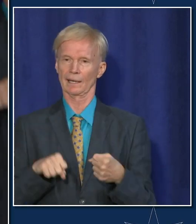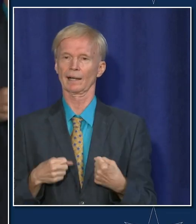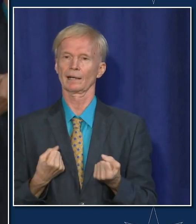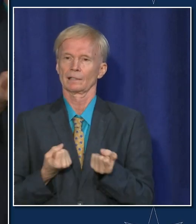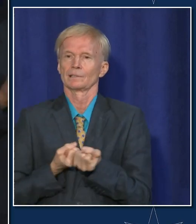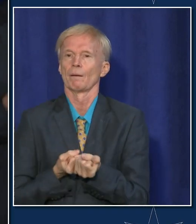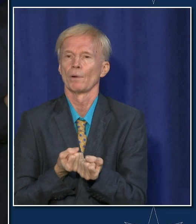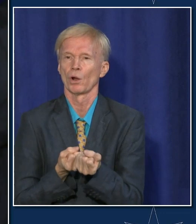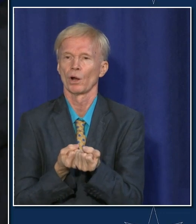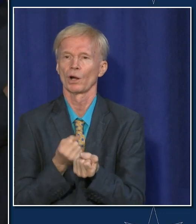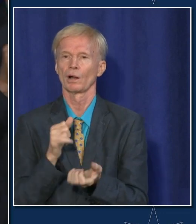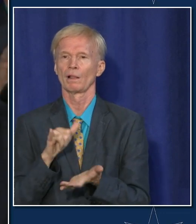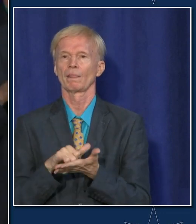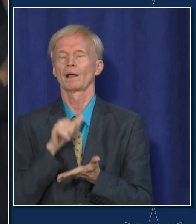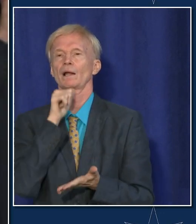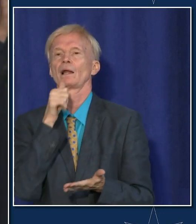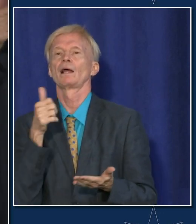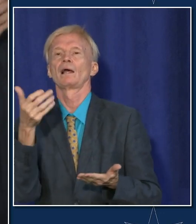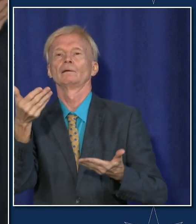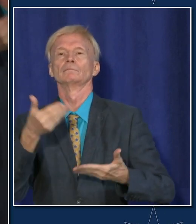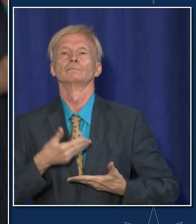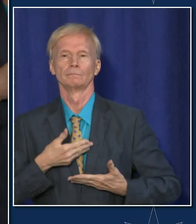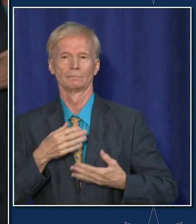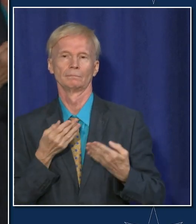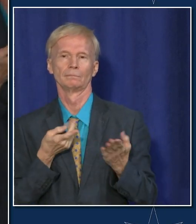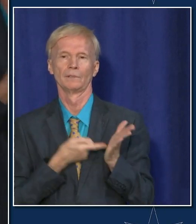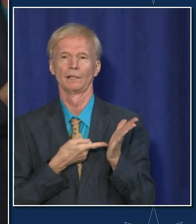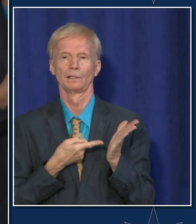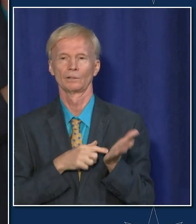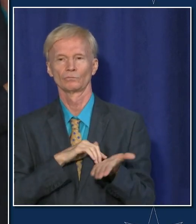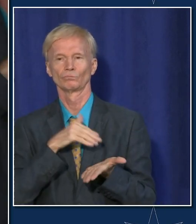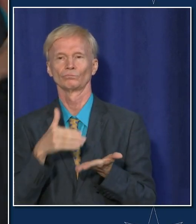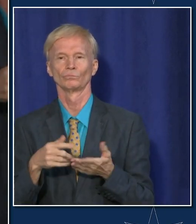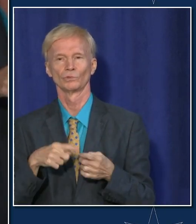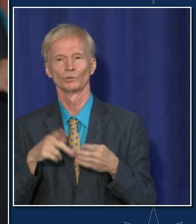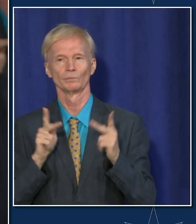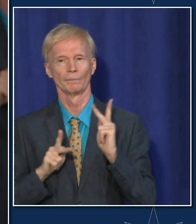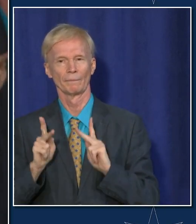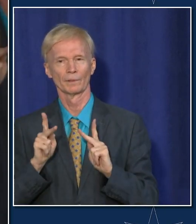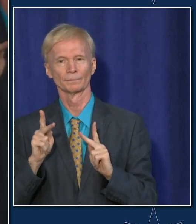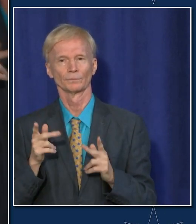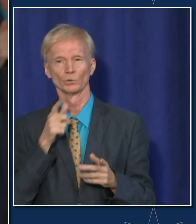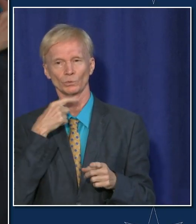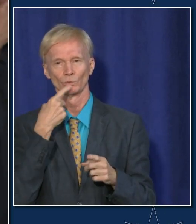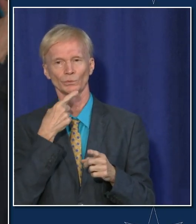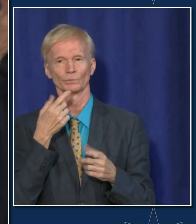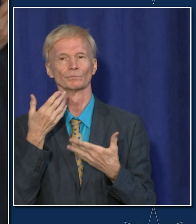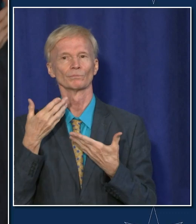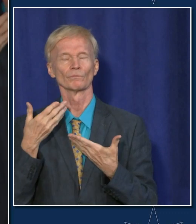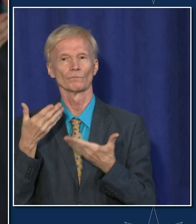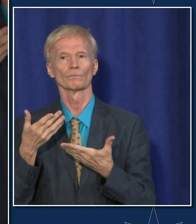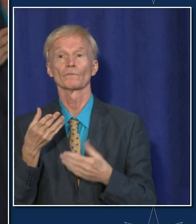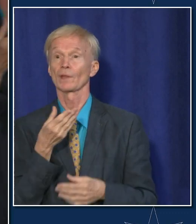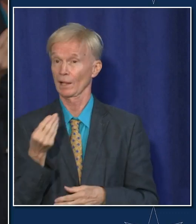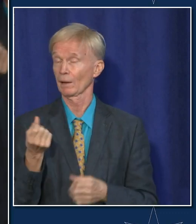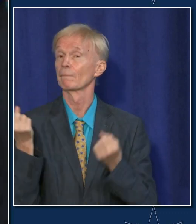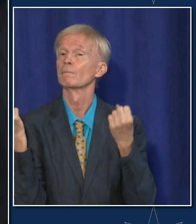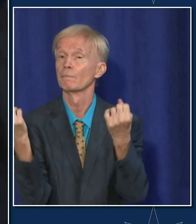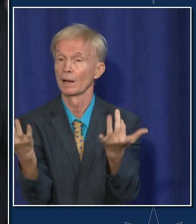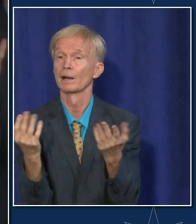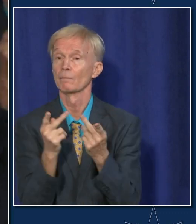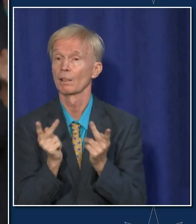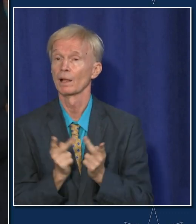way that does not land on individuals. And there remain many places where you can get